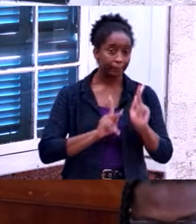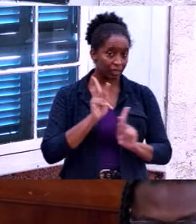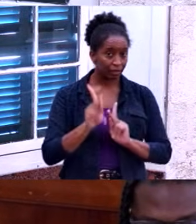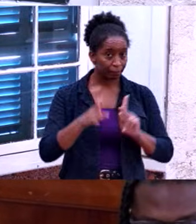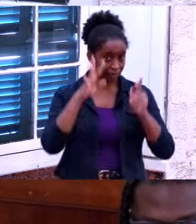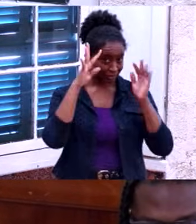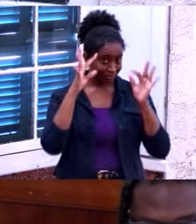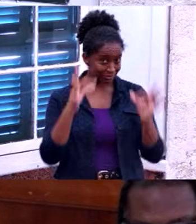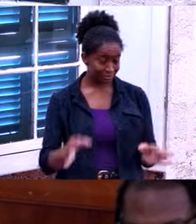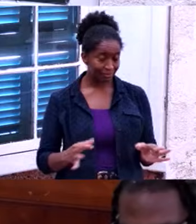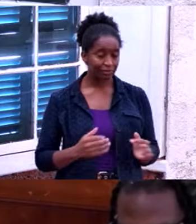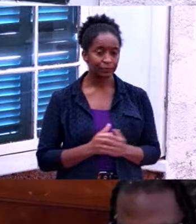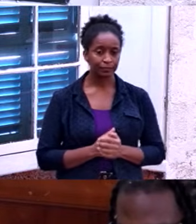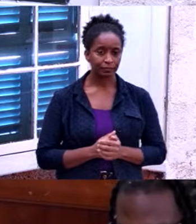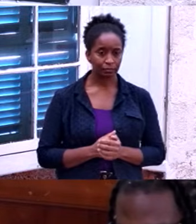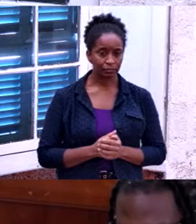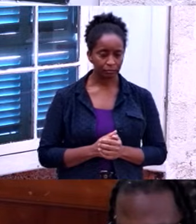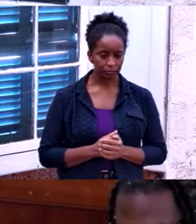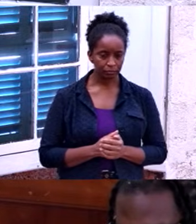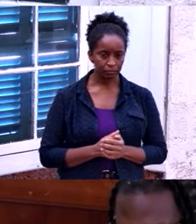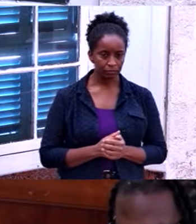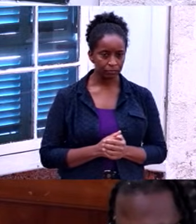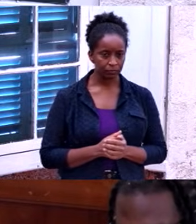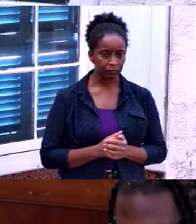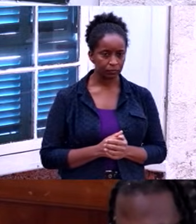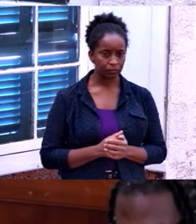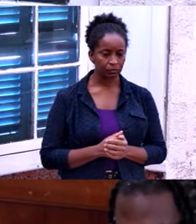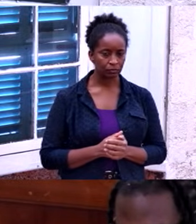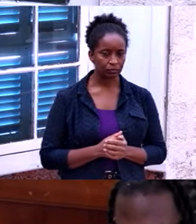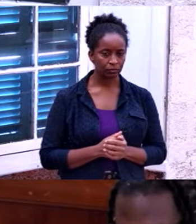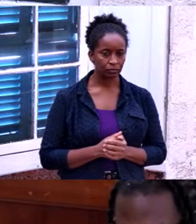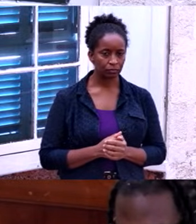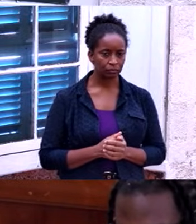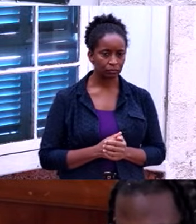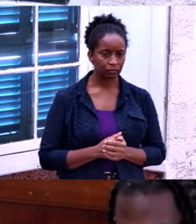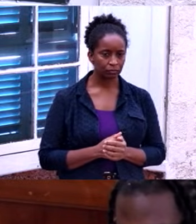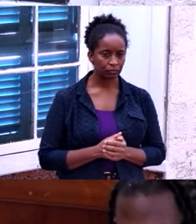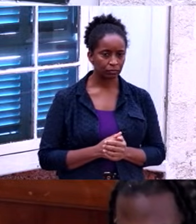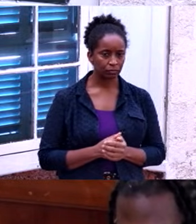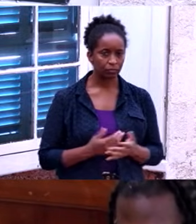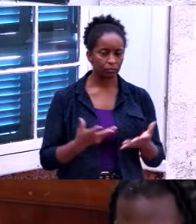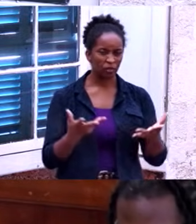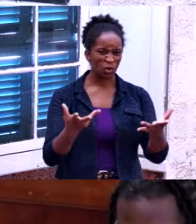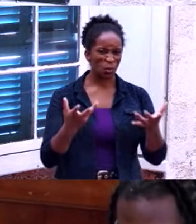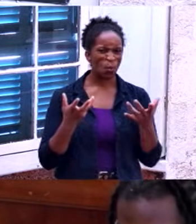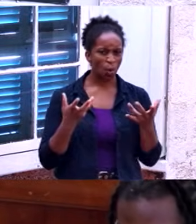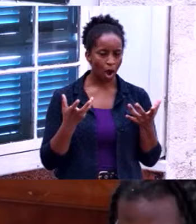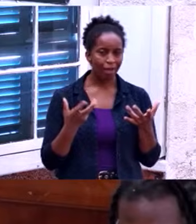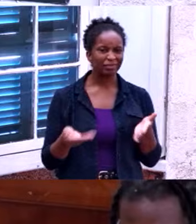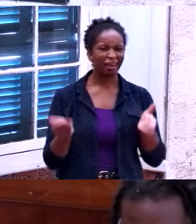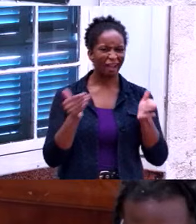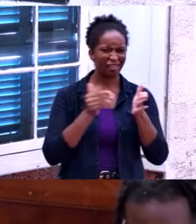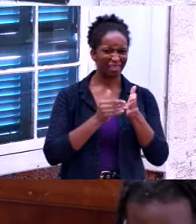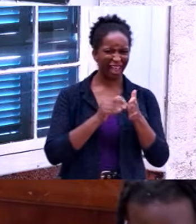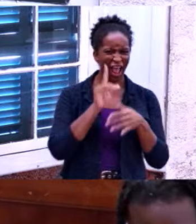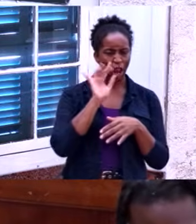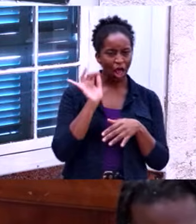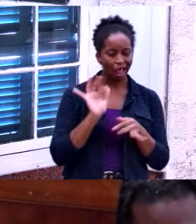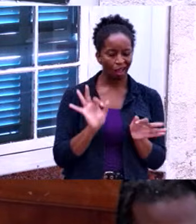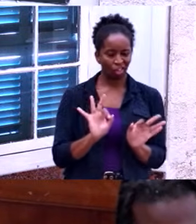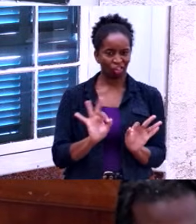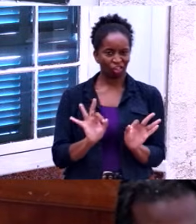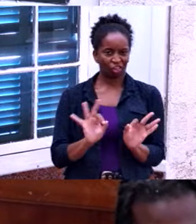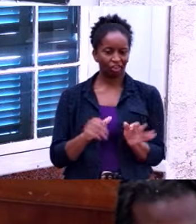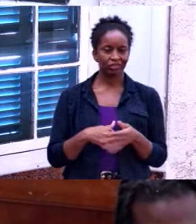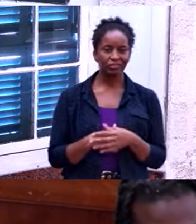as to whether or not we want to go back to a state of nothingness, where the economy doesn't grow,